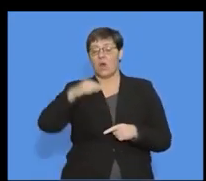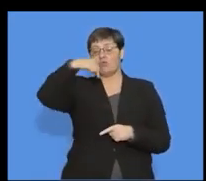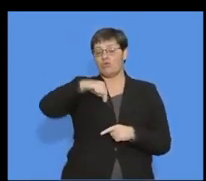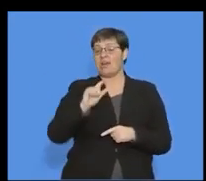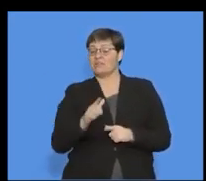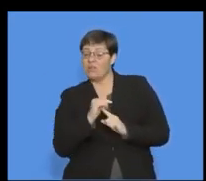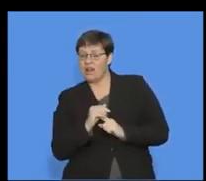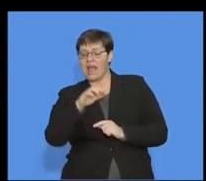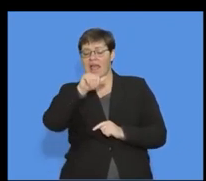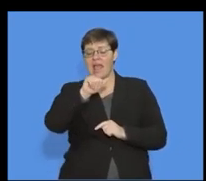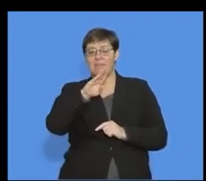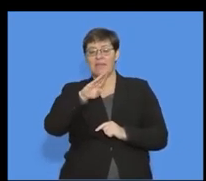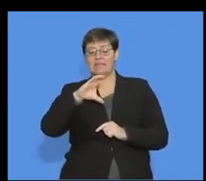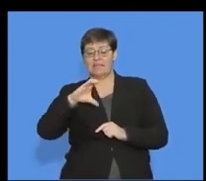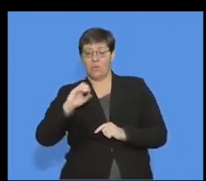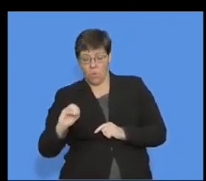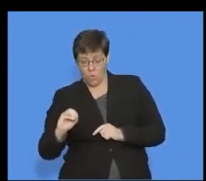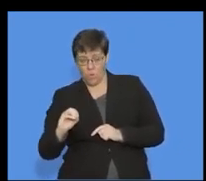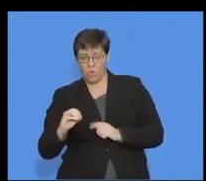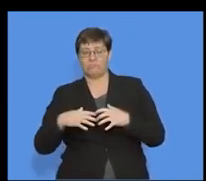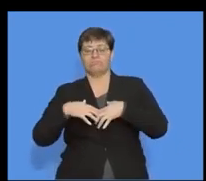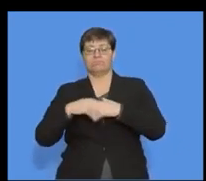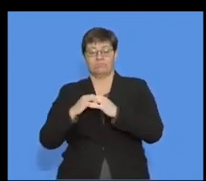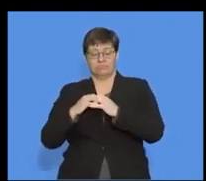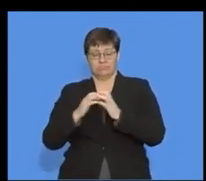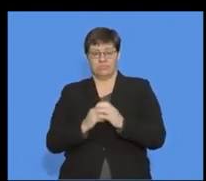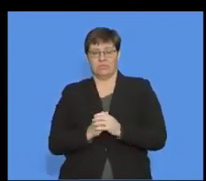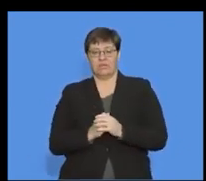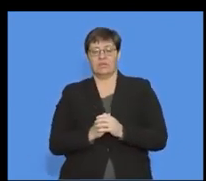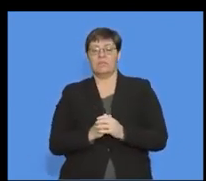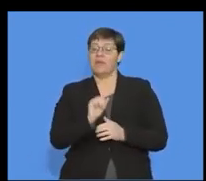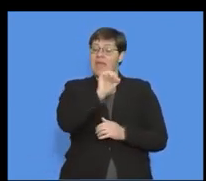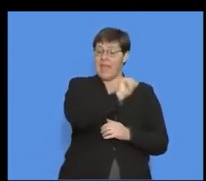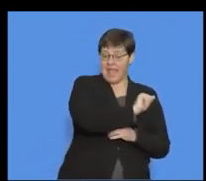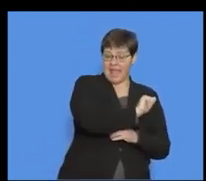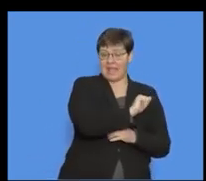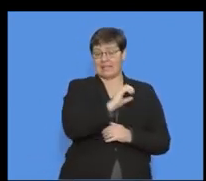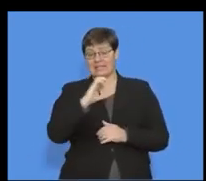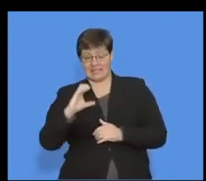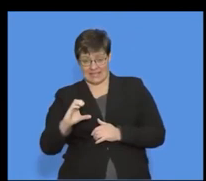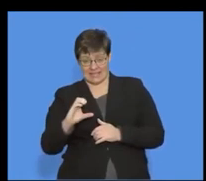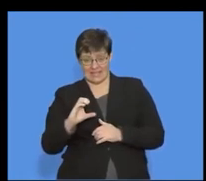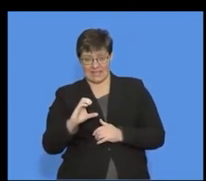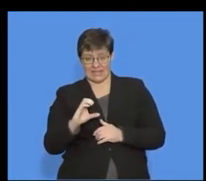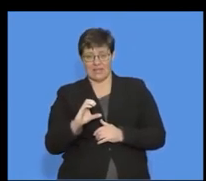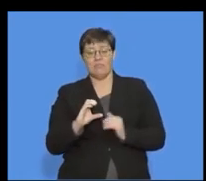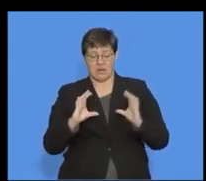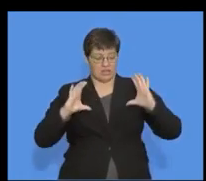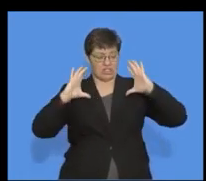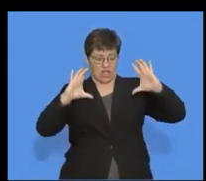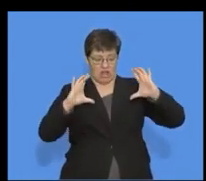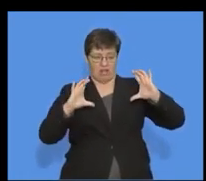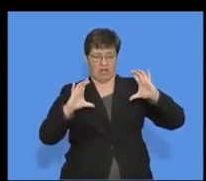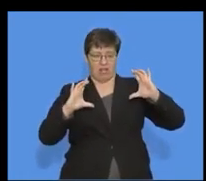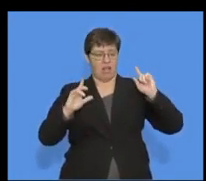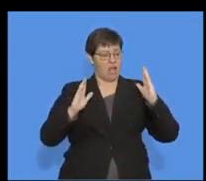quadrilateral ABCO is drawn with A and C being on the circumference of